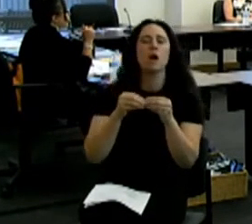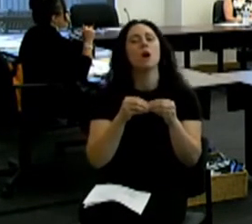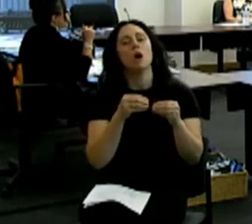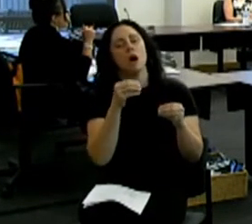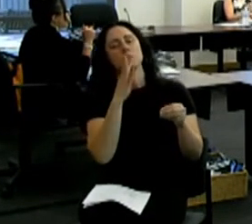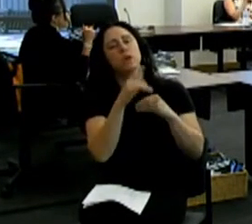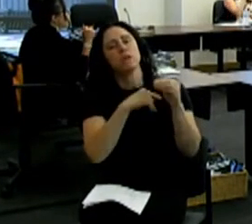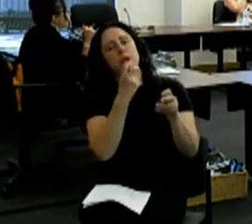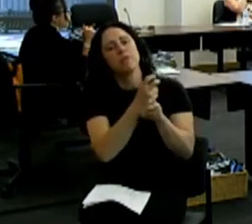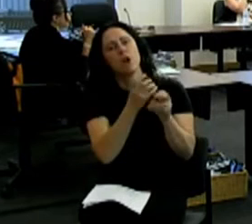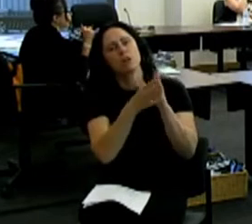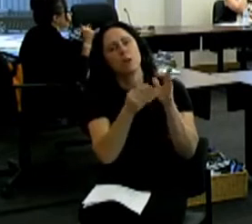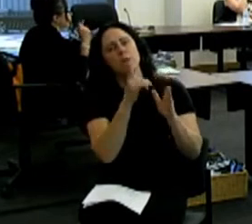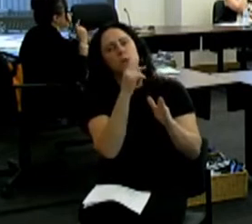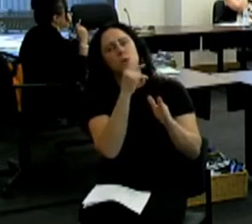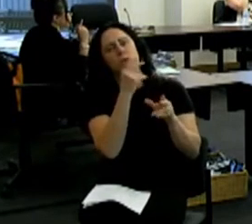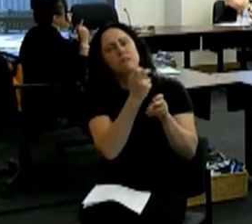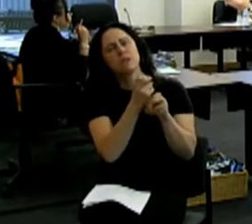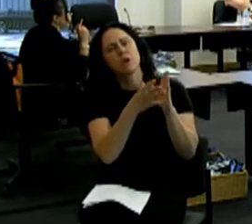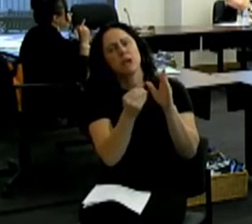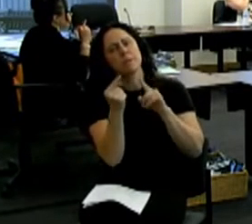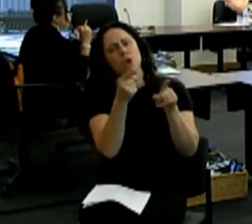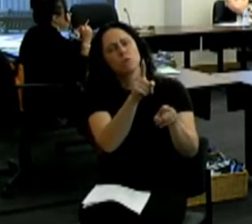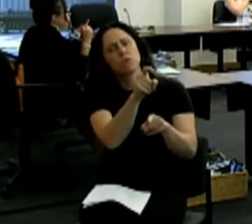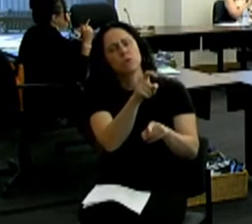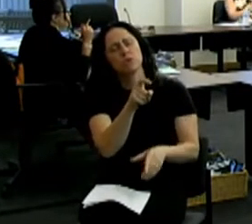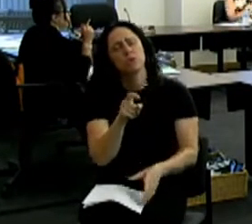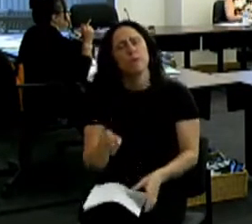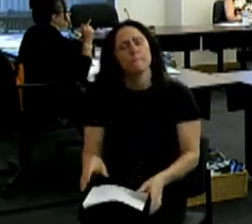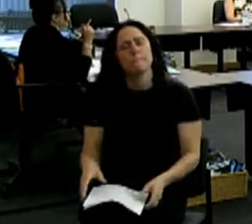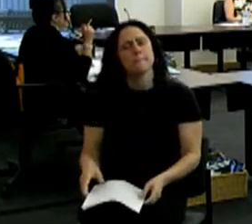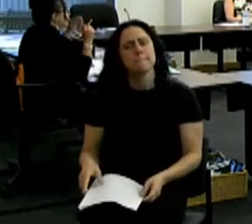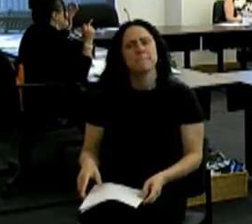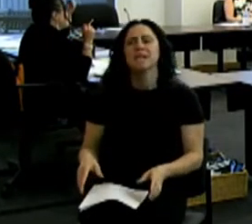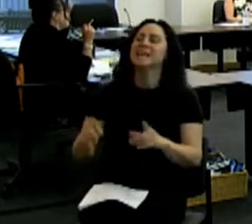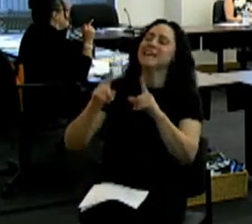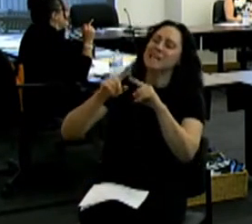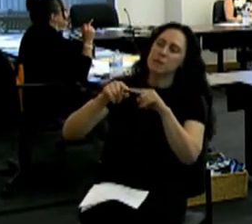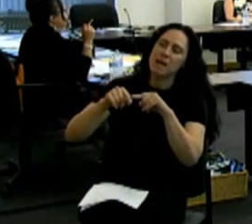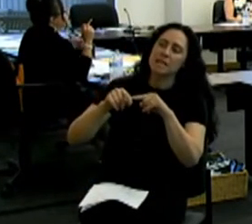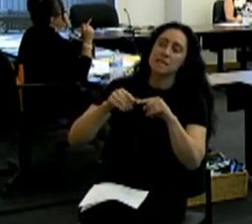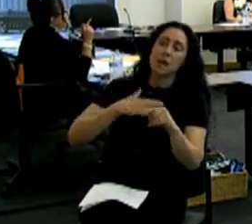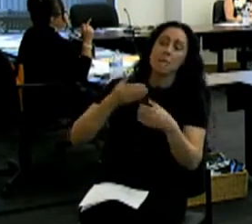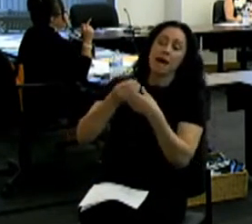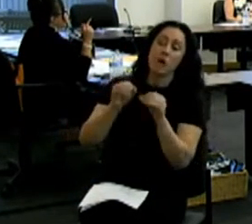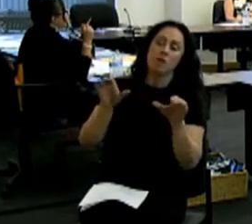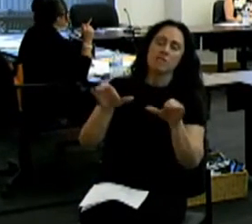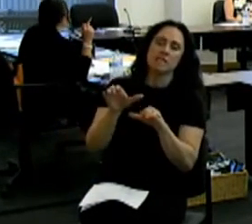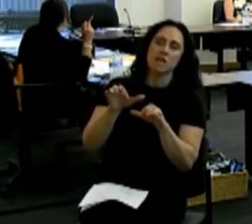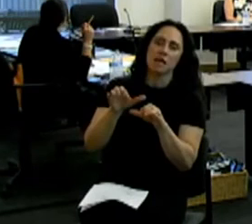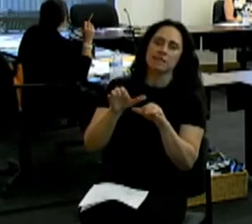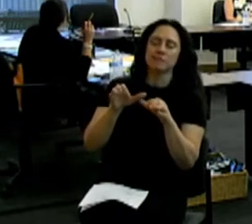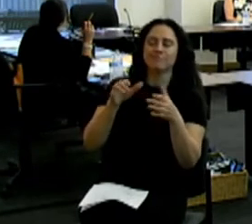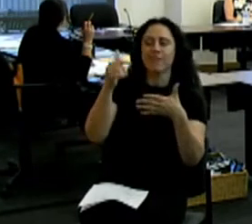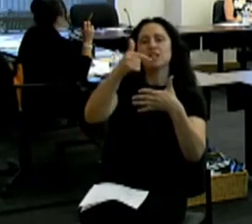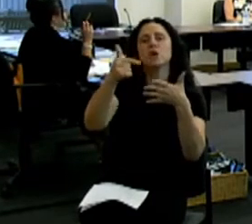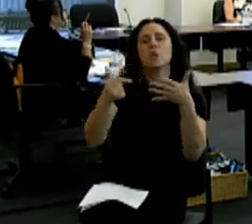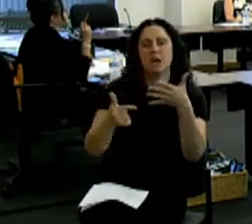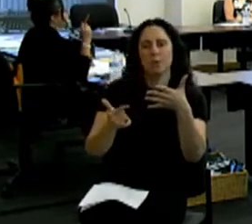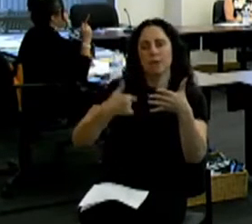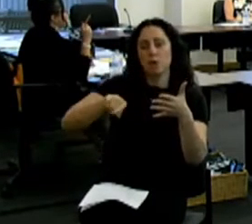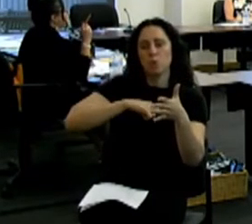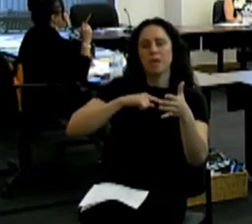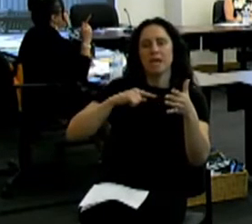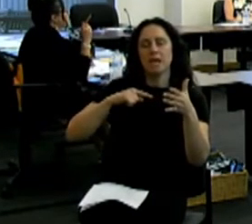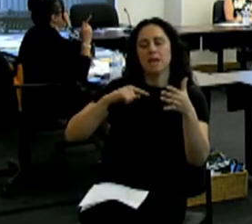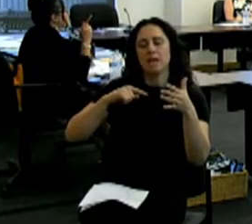I'm talking about the hard copy. But who does the hard copy go to? It depends. My office does the query. So we have